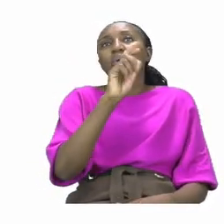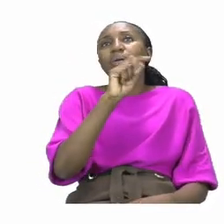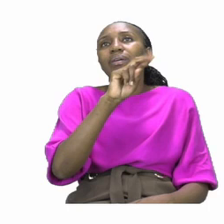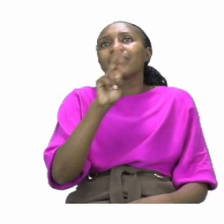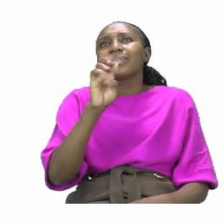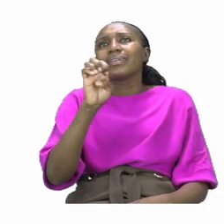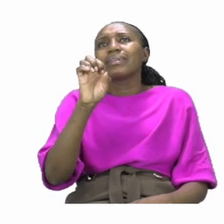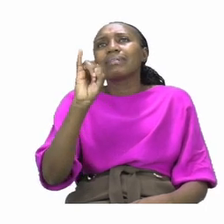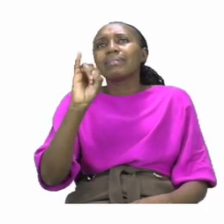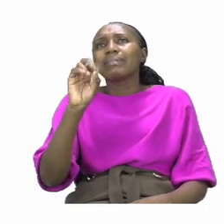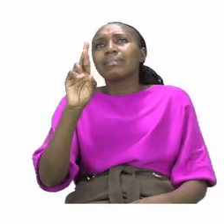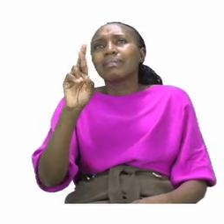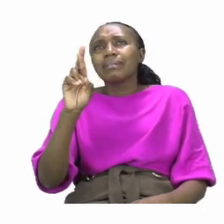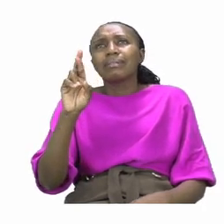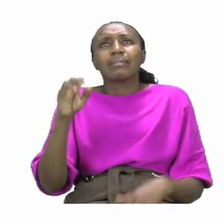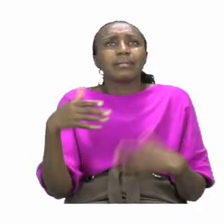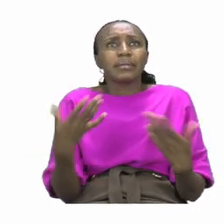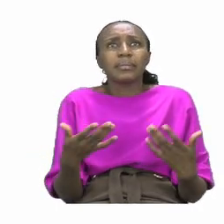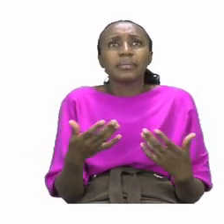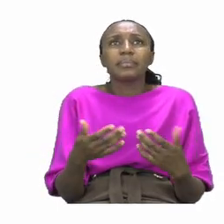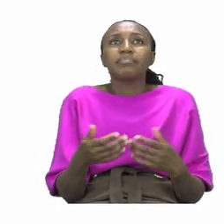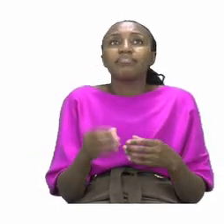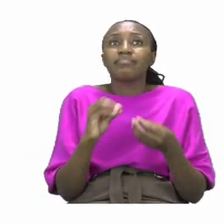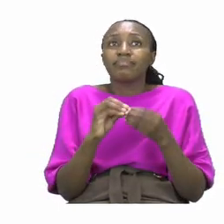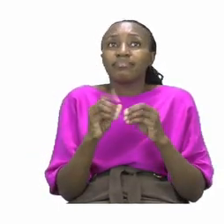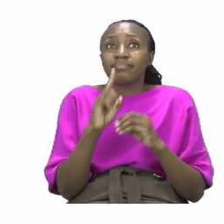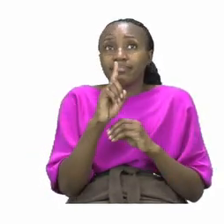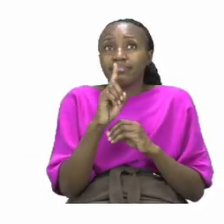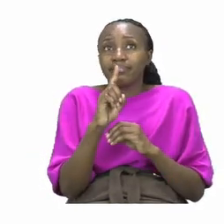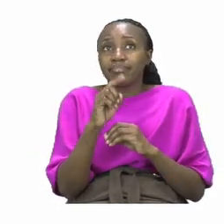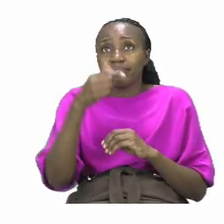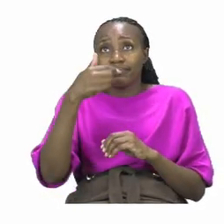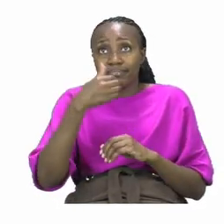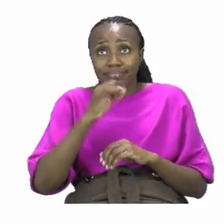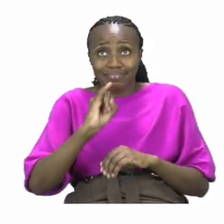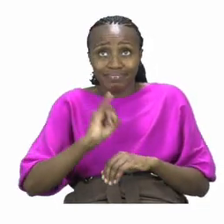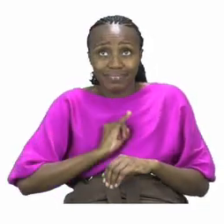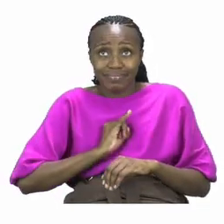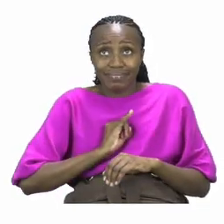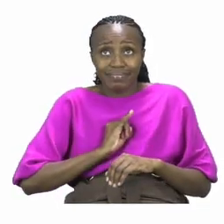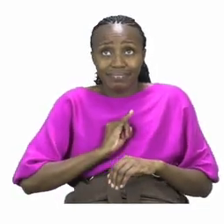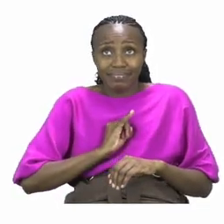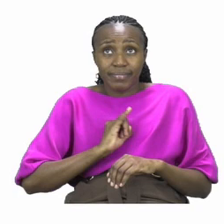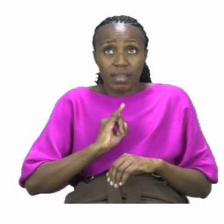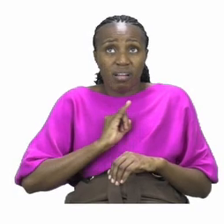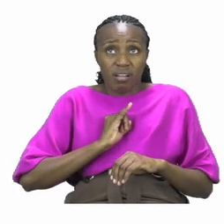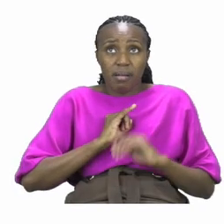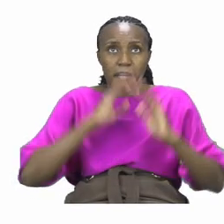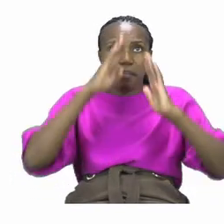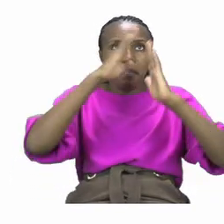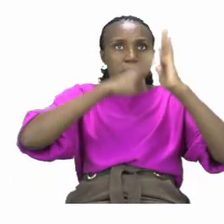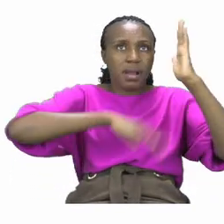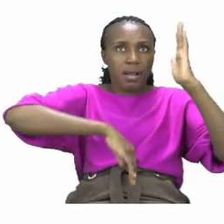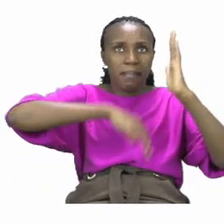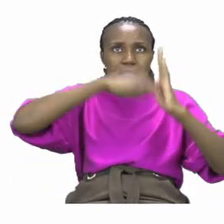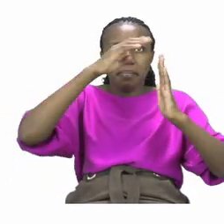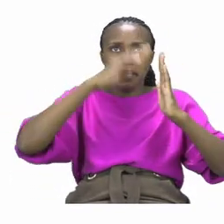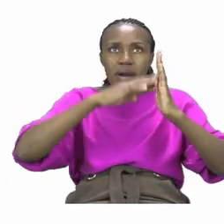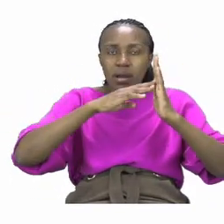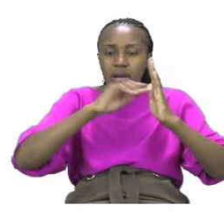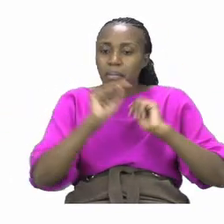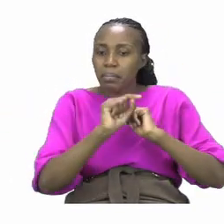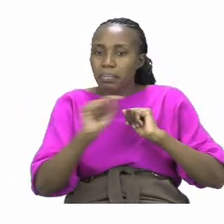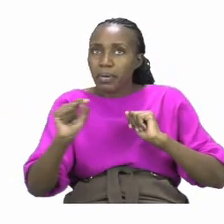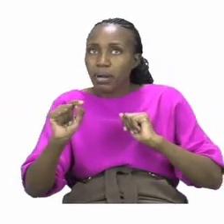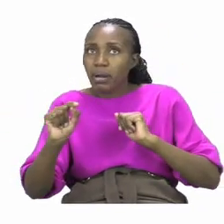apartment. And we can see that in the crossword puzzle, we have the word my for